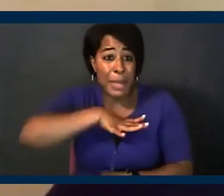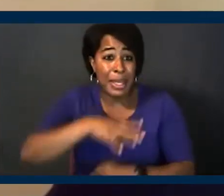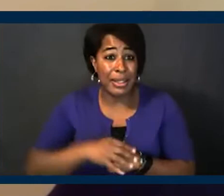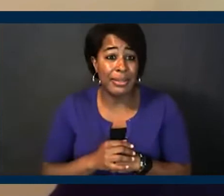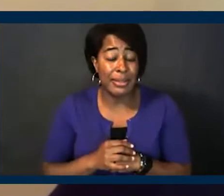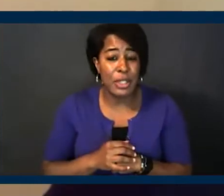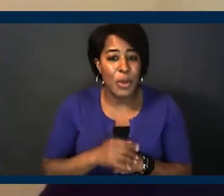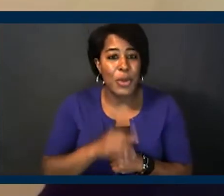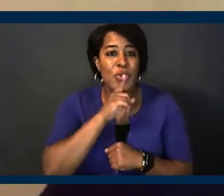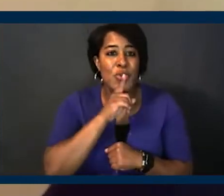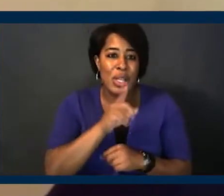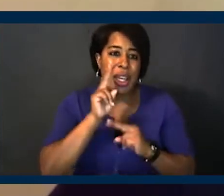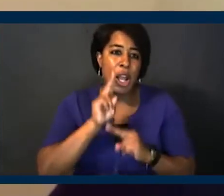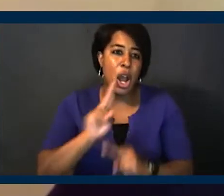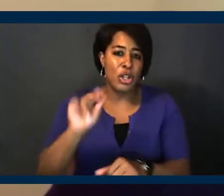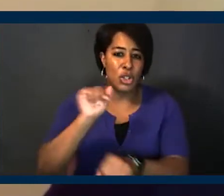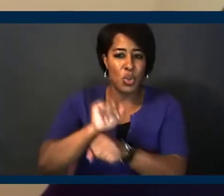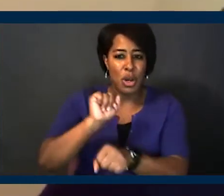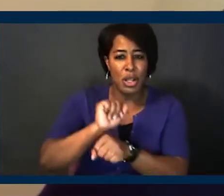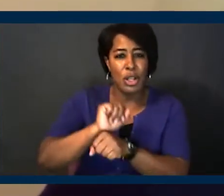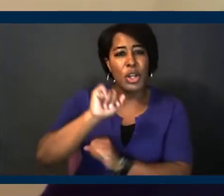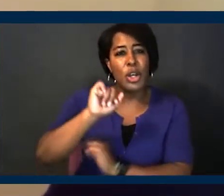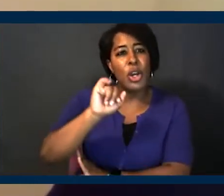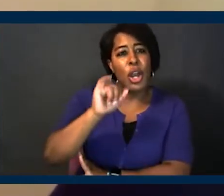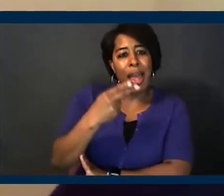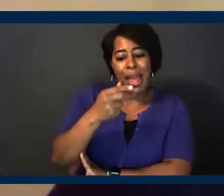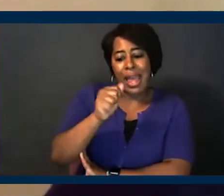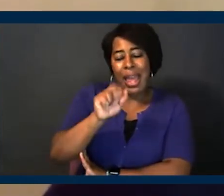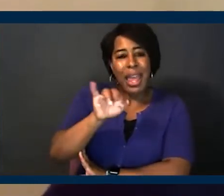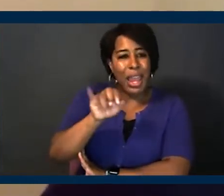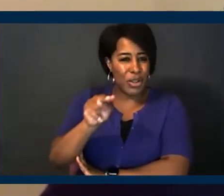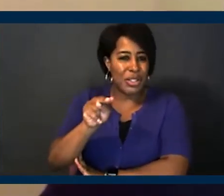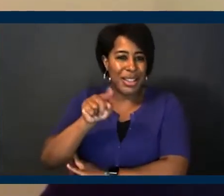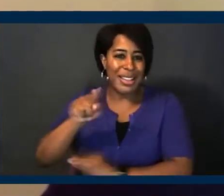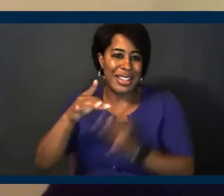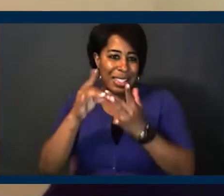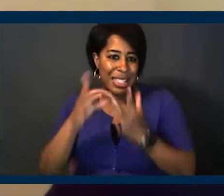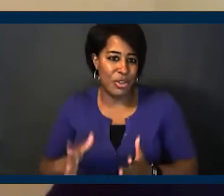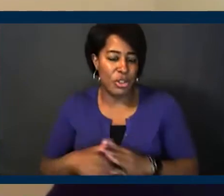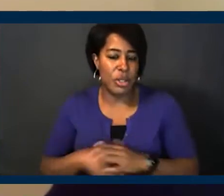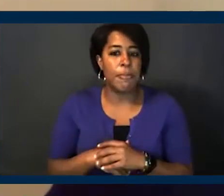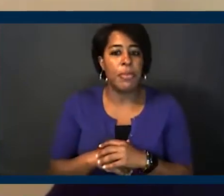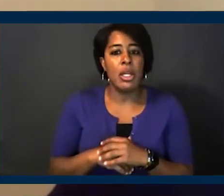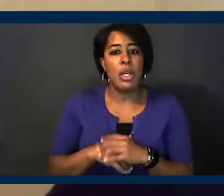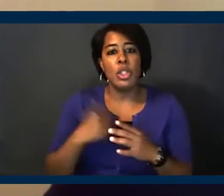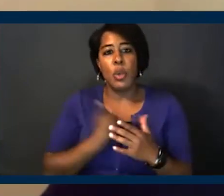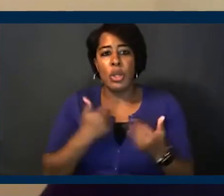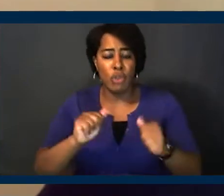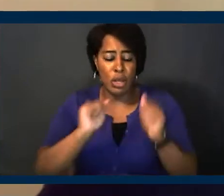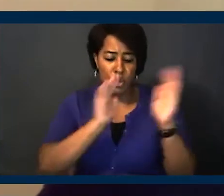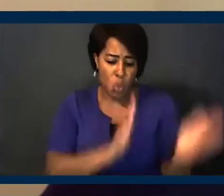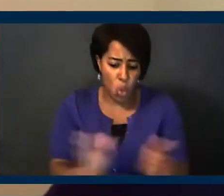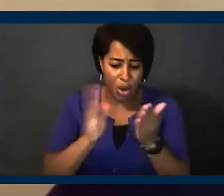work under Chairman Jamie Harrison and his leadership. So as we are thinking to organize and work, it